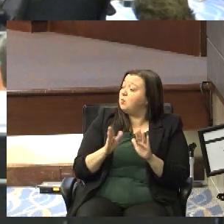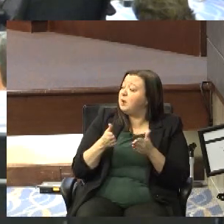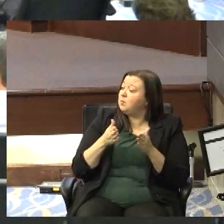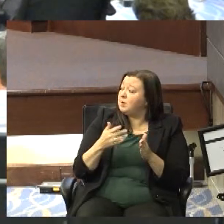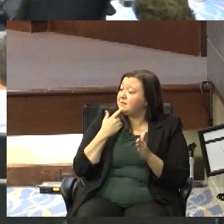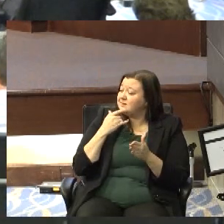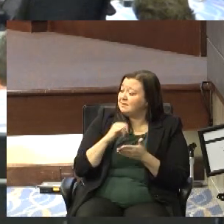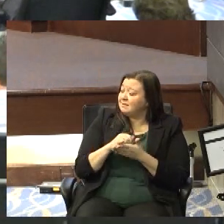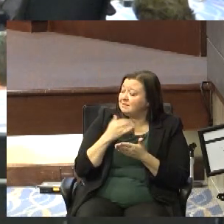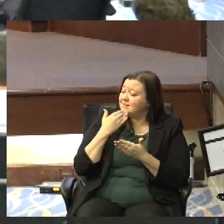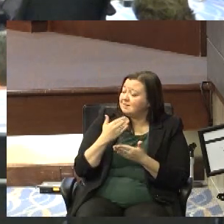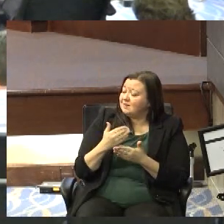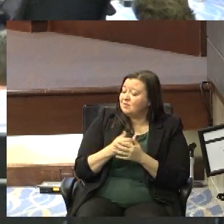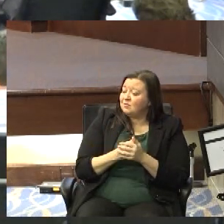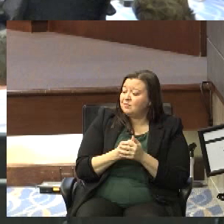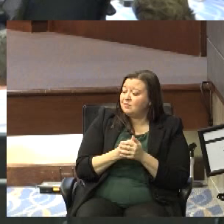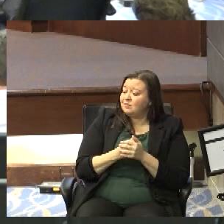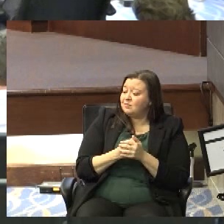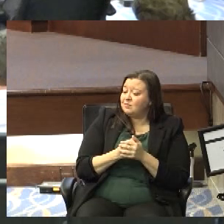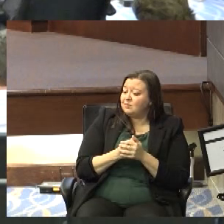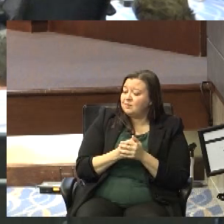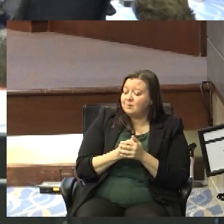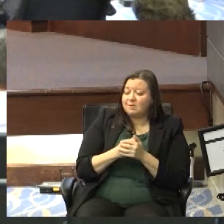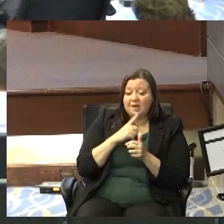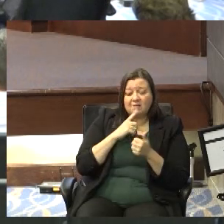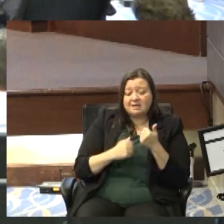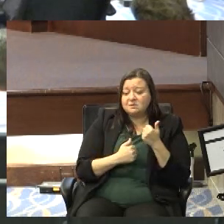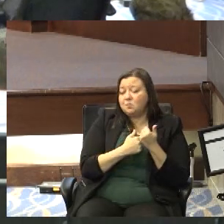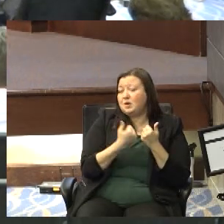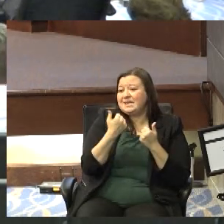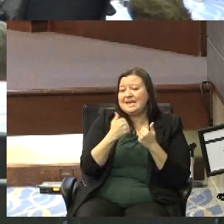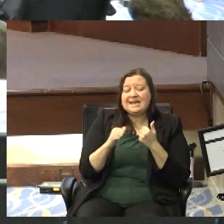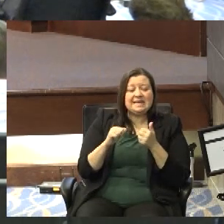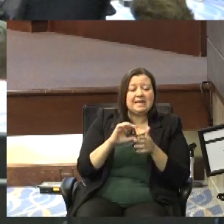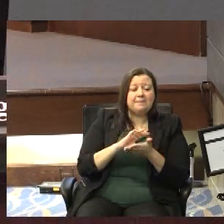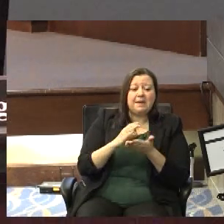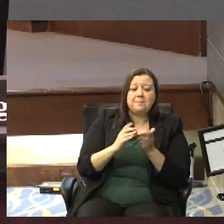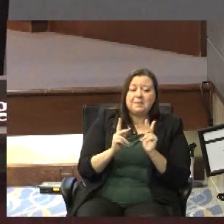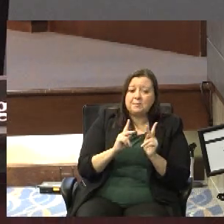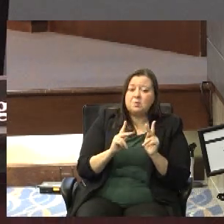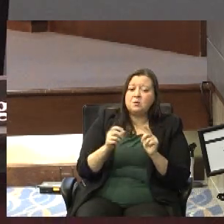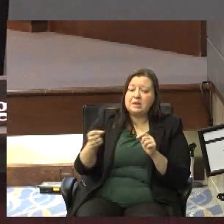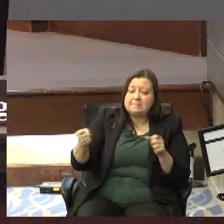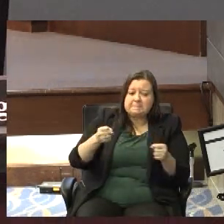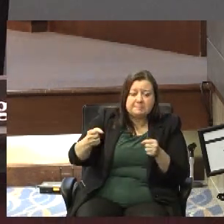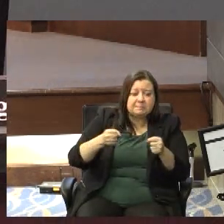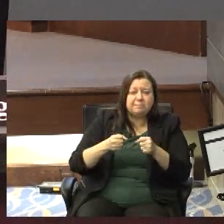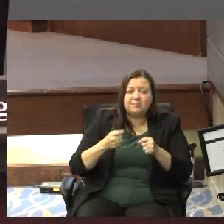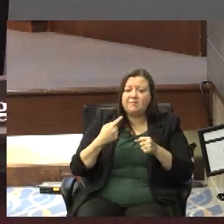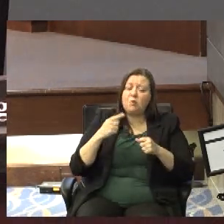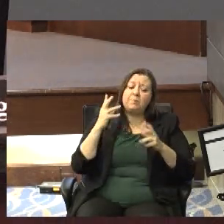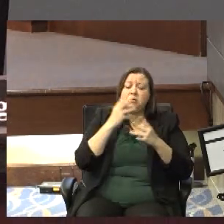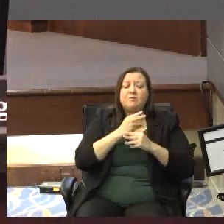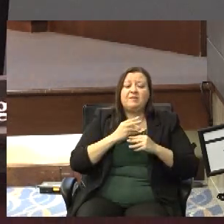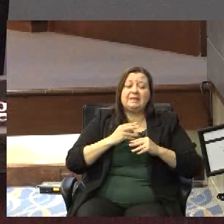I'm all for any number of people we can get into these at least beautifully rendered